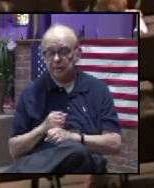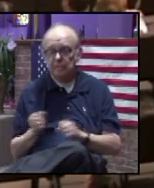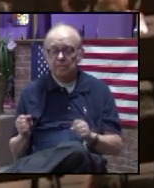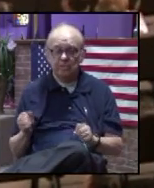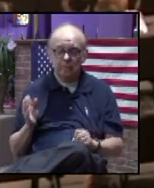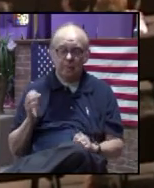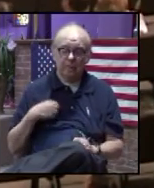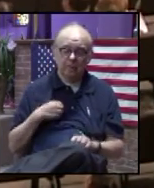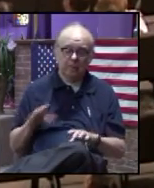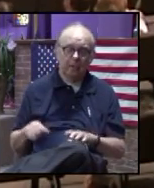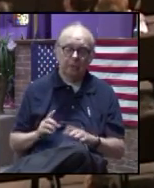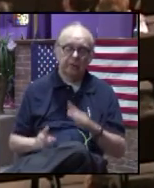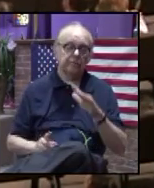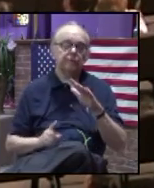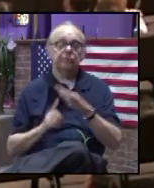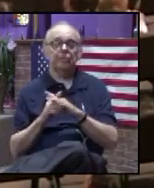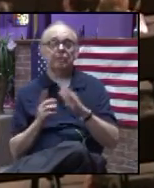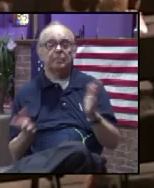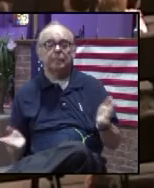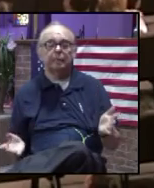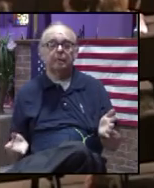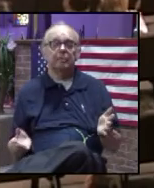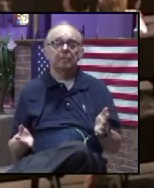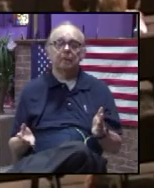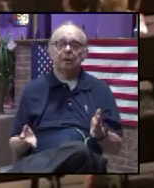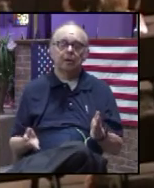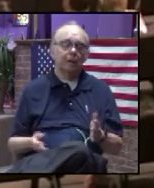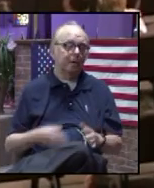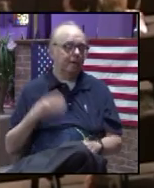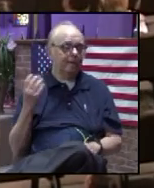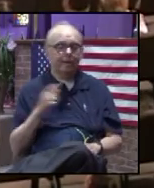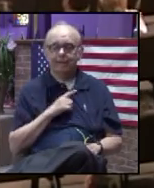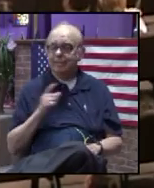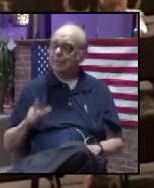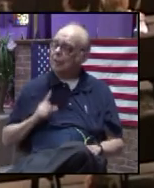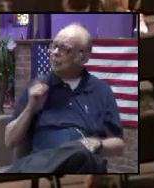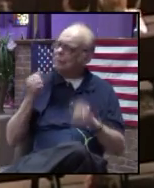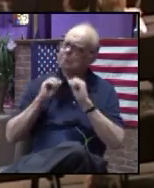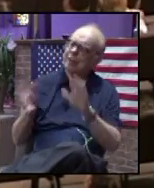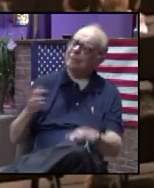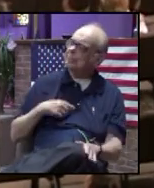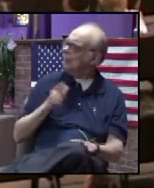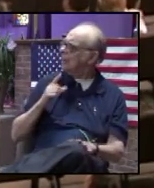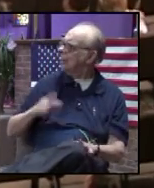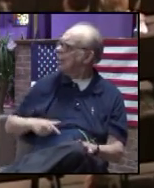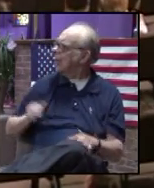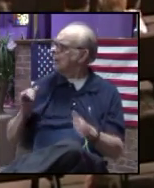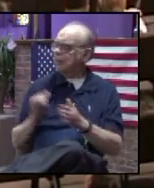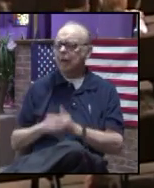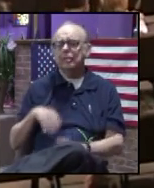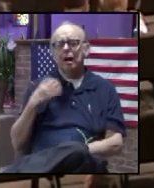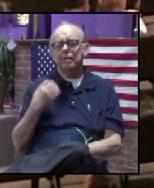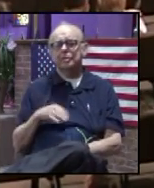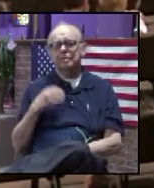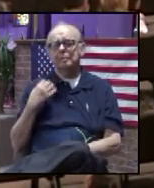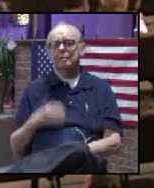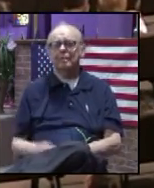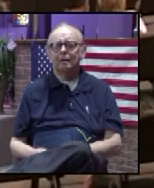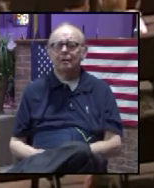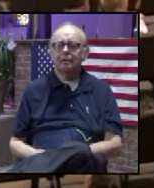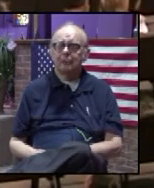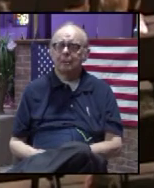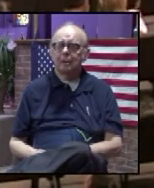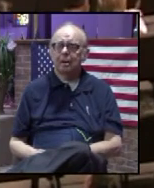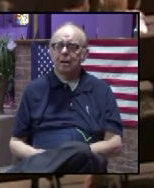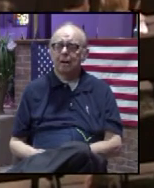All I had to do was just show up. Whoa, Lord, you bless me. That is awesome.